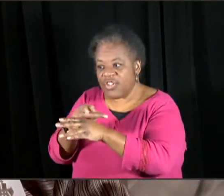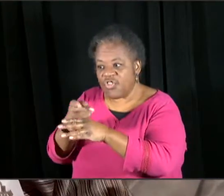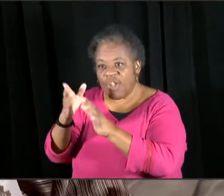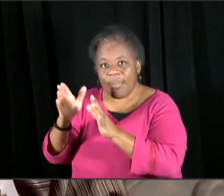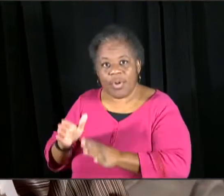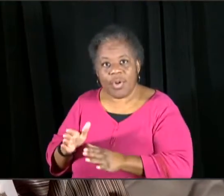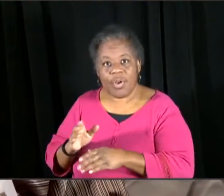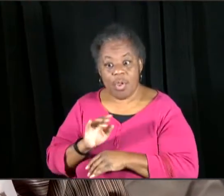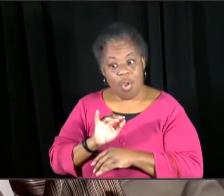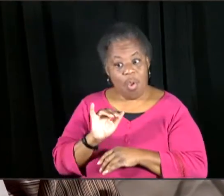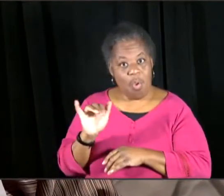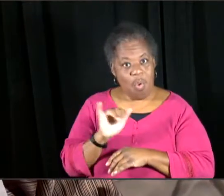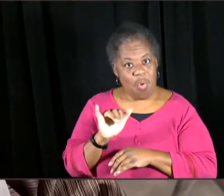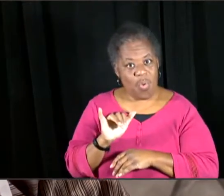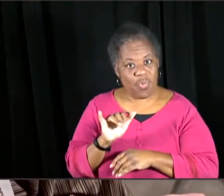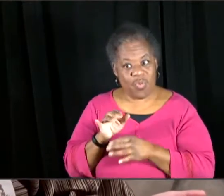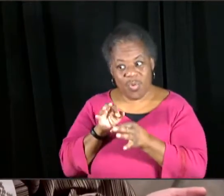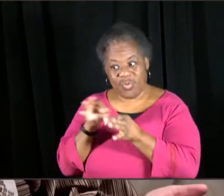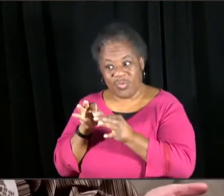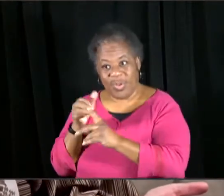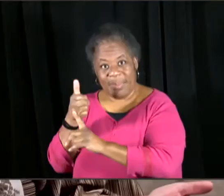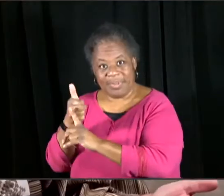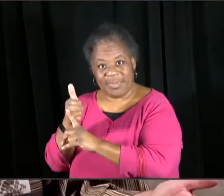also as a doctor?